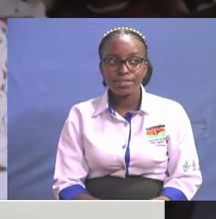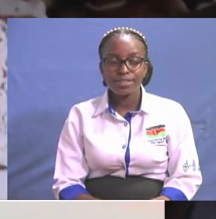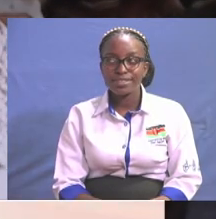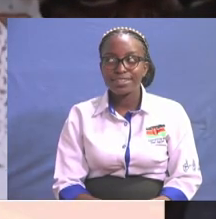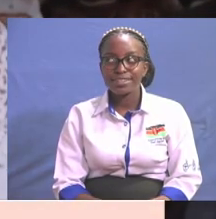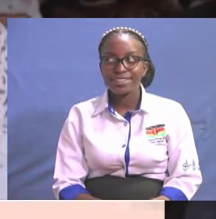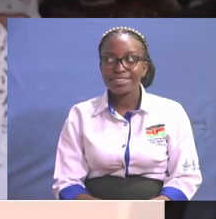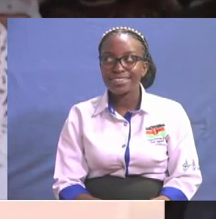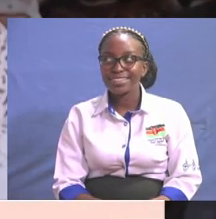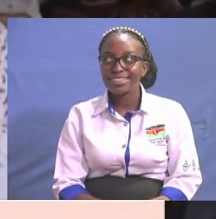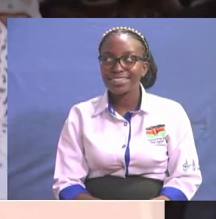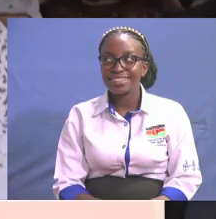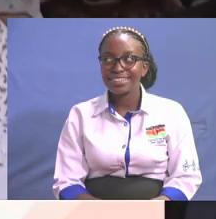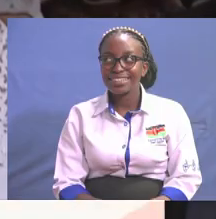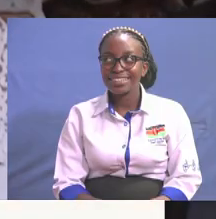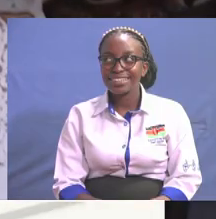and